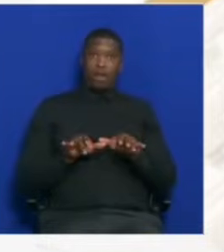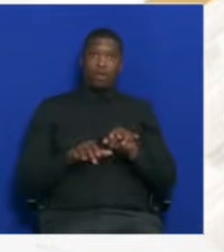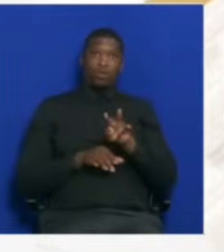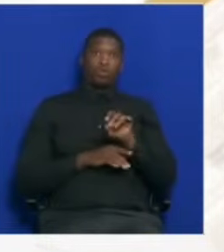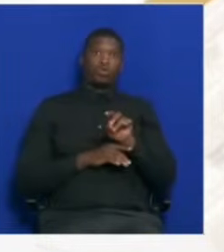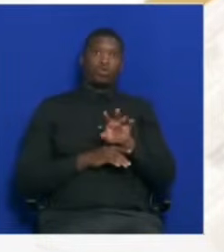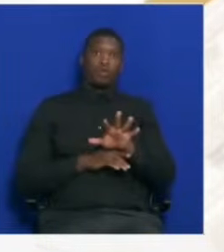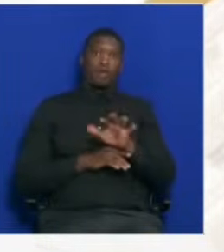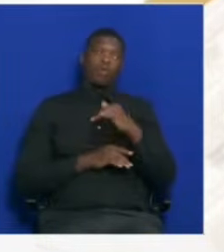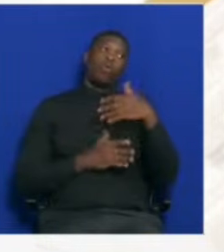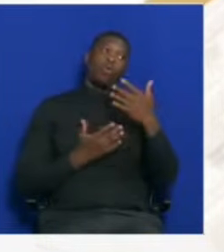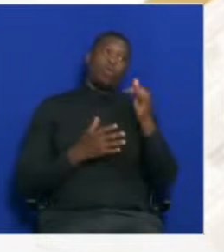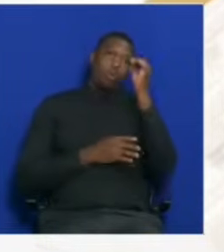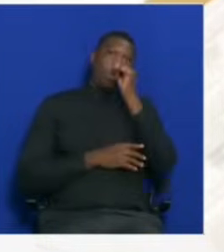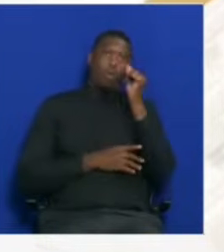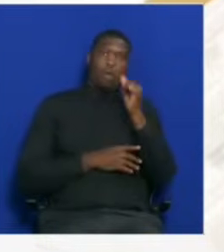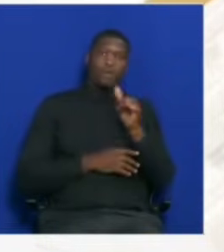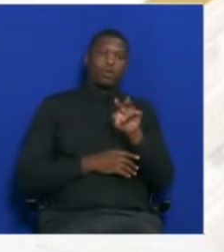You know why? It's because of